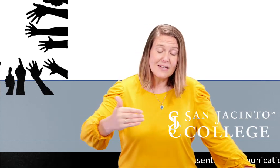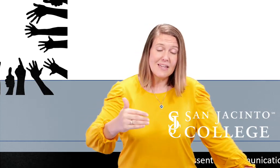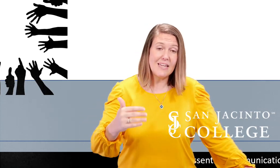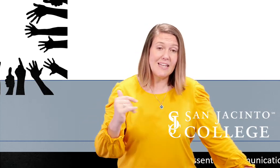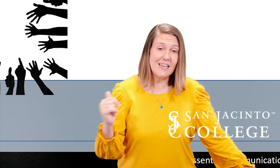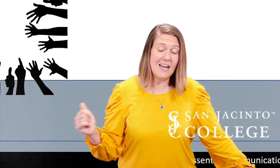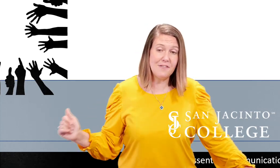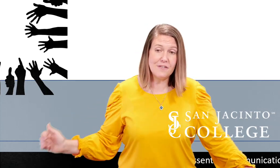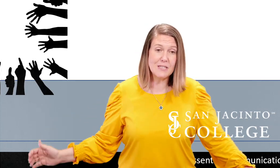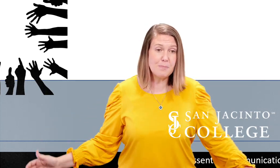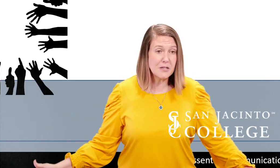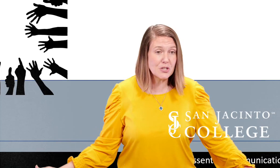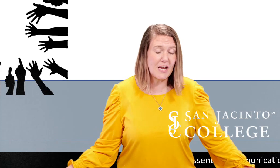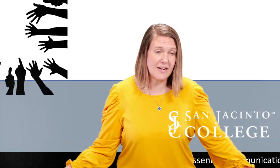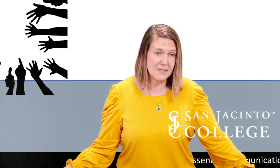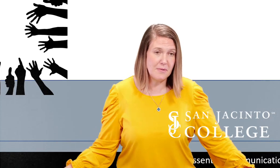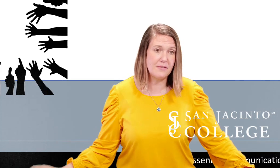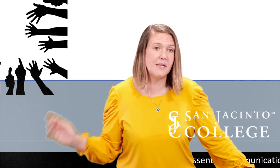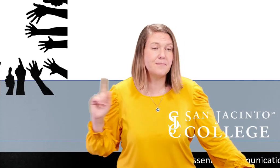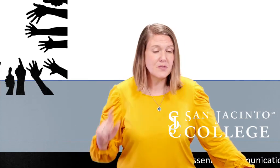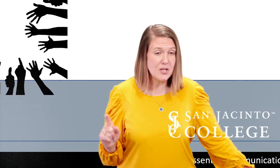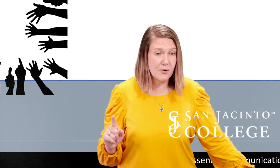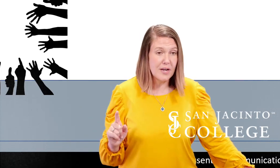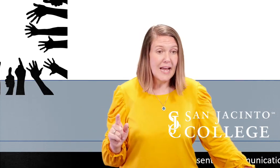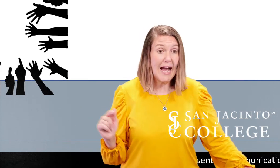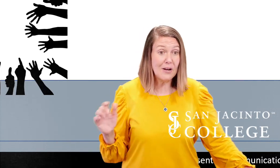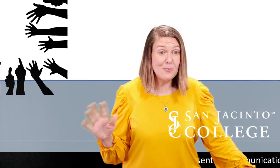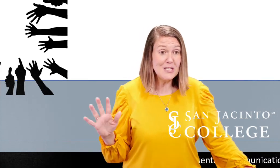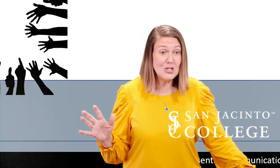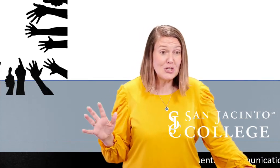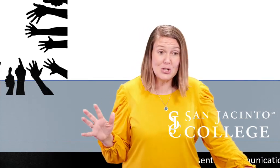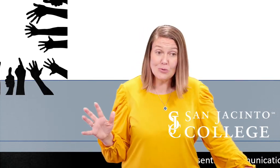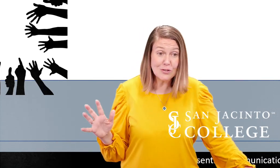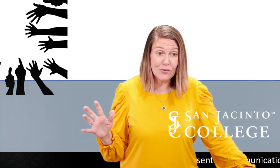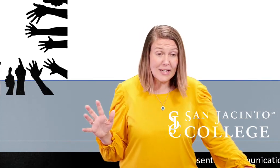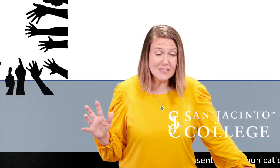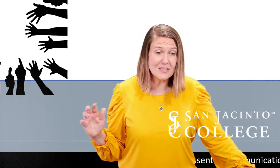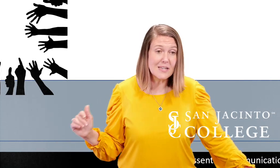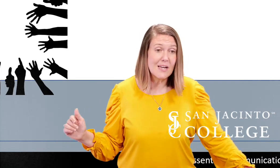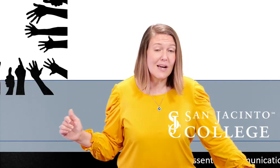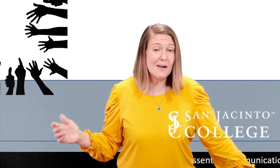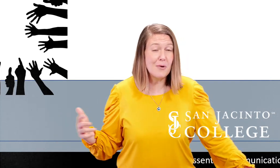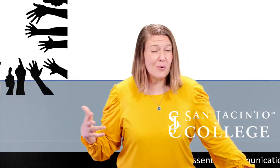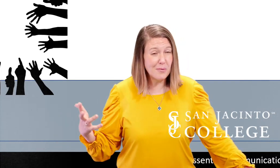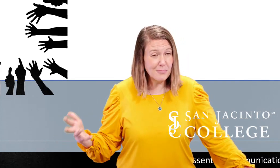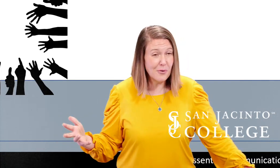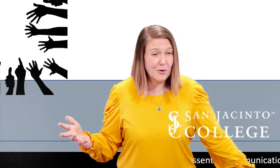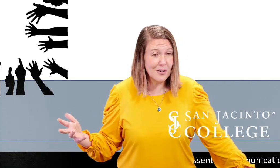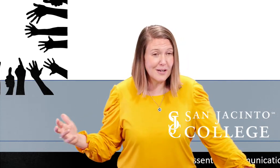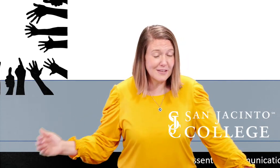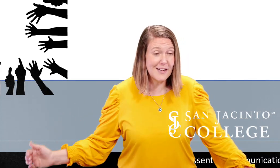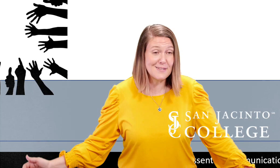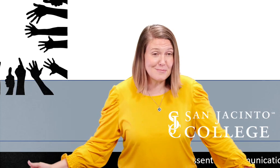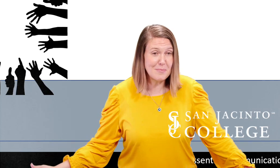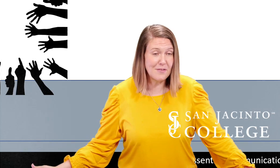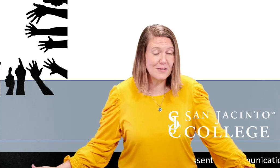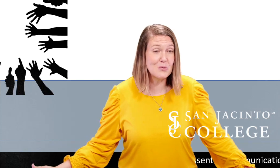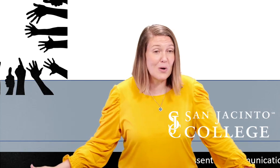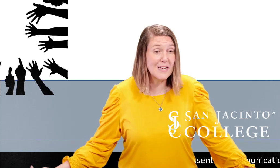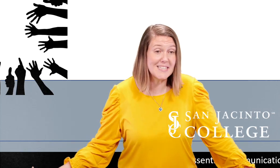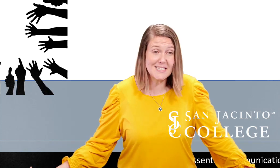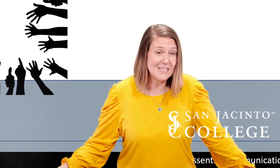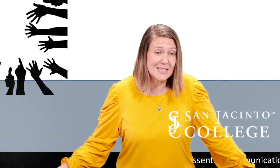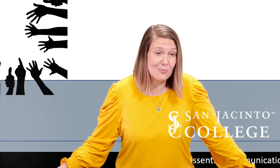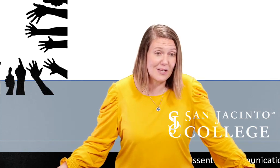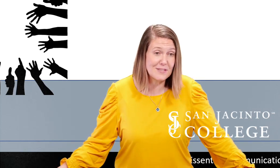successful in life, especially academically. So how do we choose friends, or a lot of times make friends?